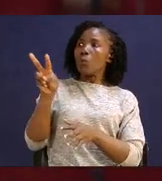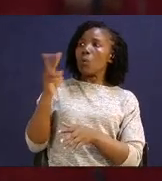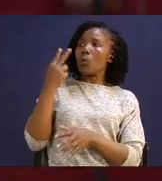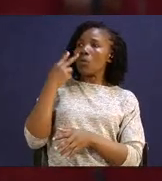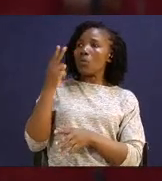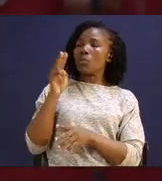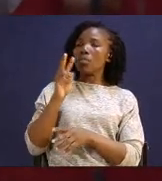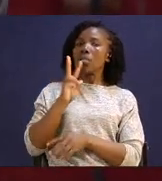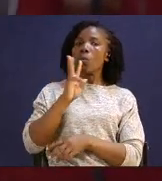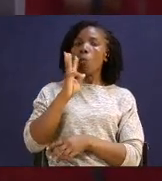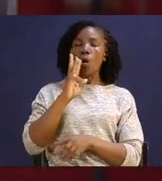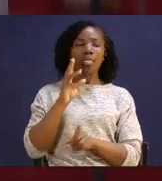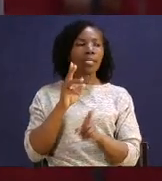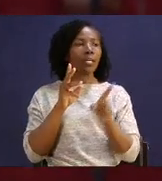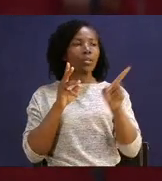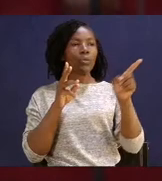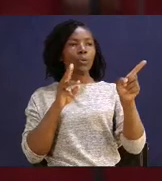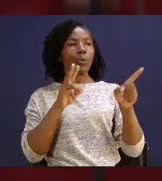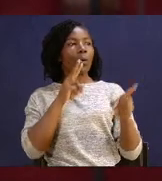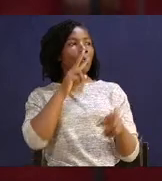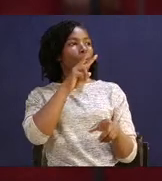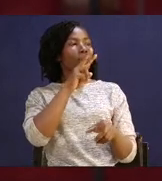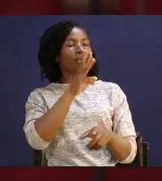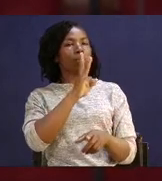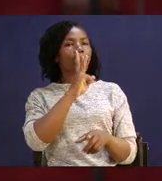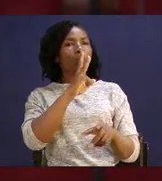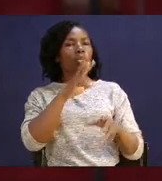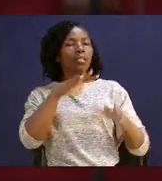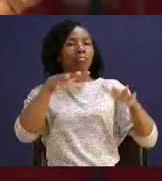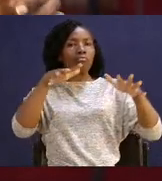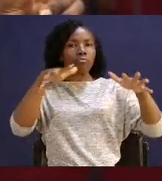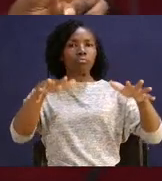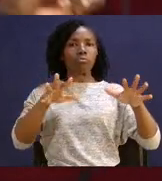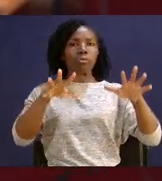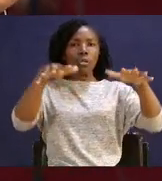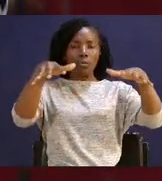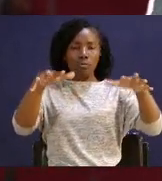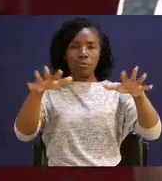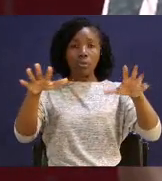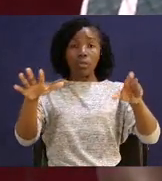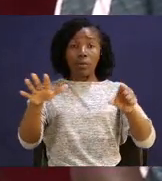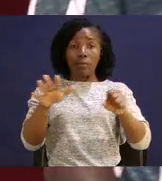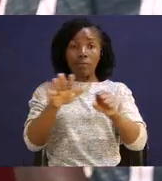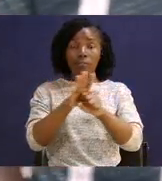it. It is just gone, gone, gone. Then one day,